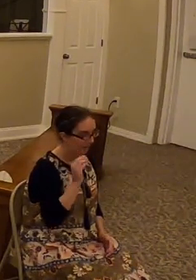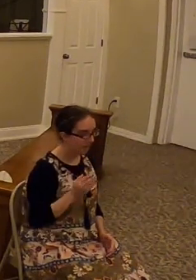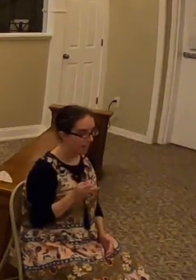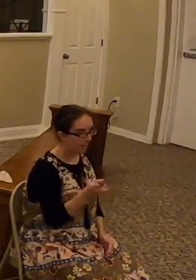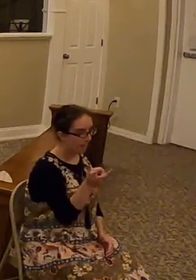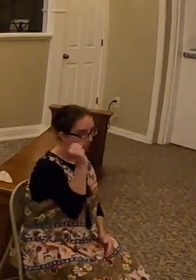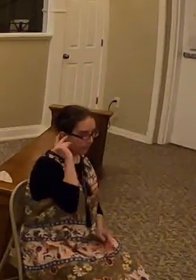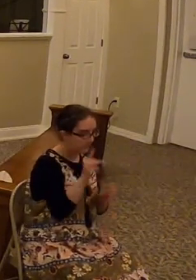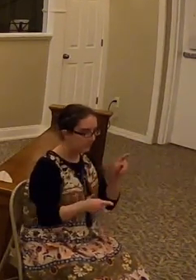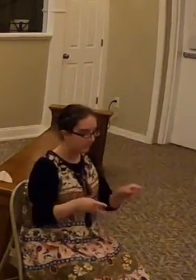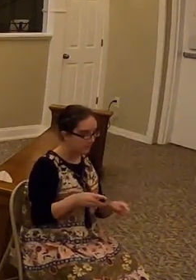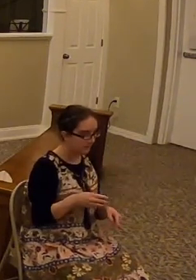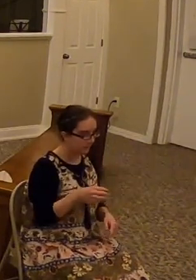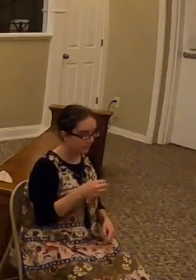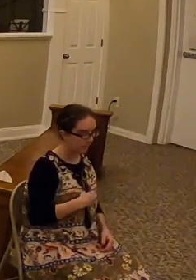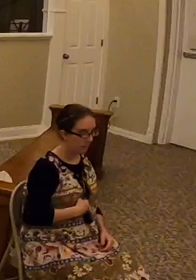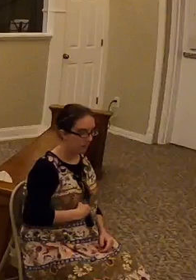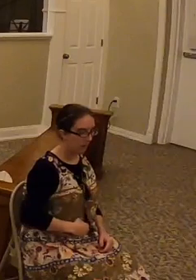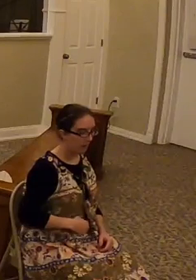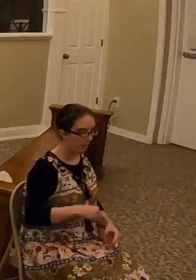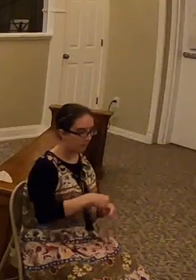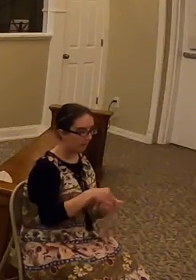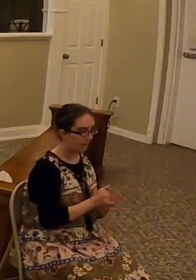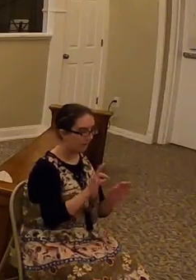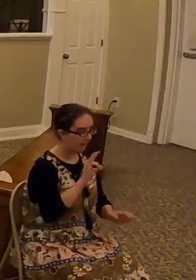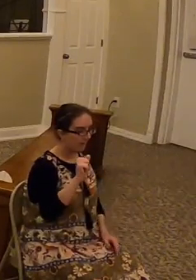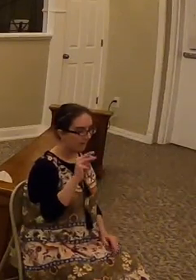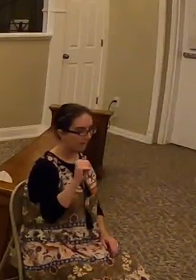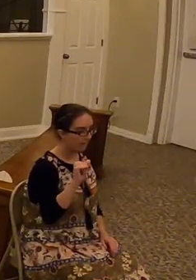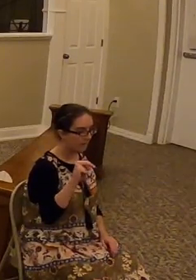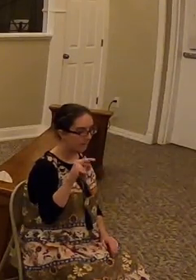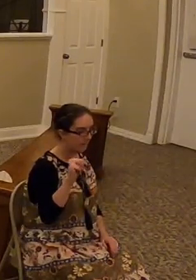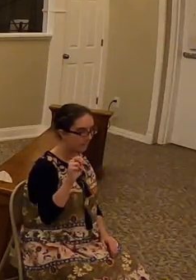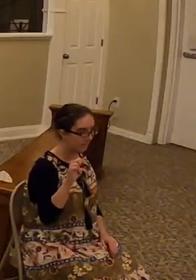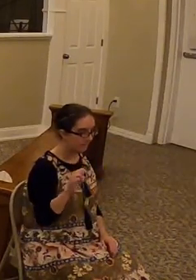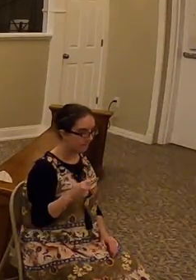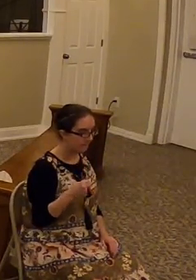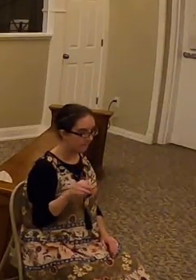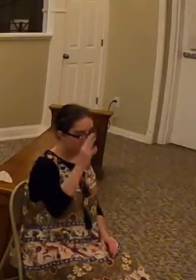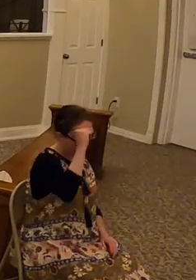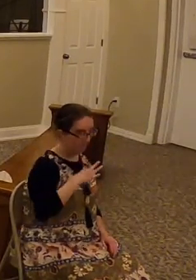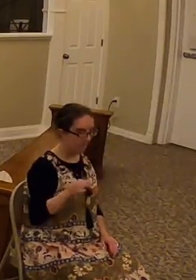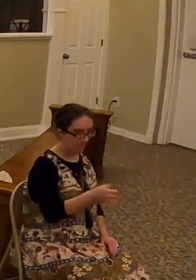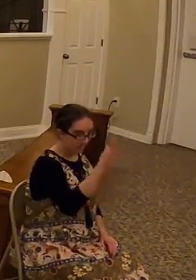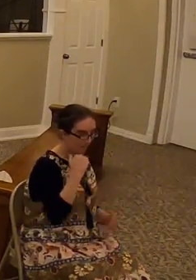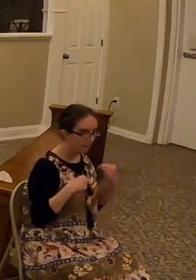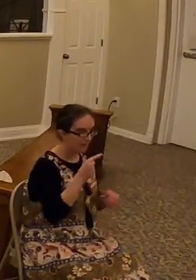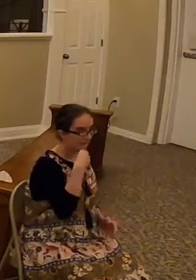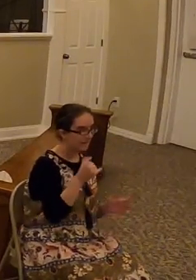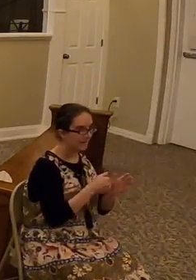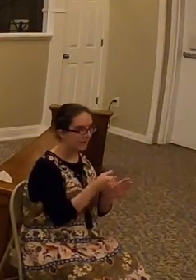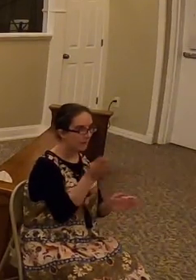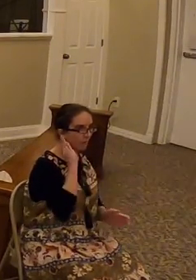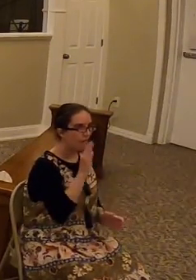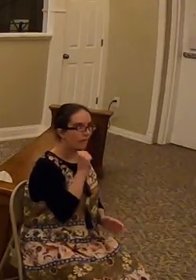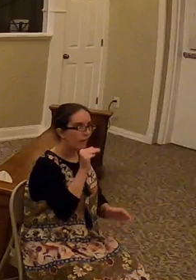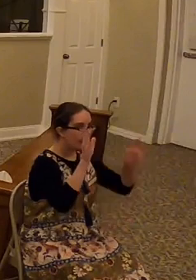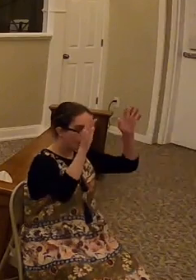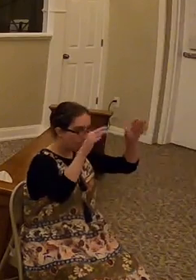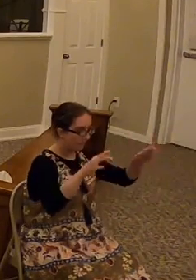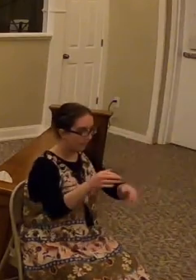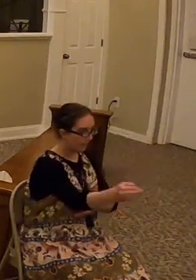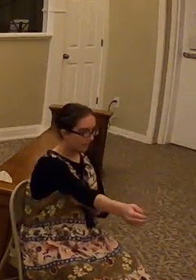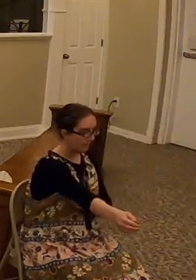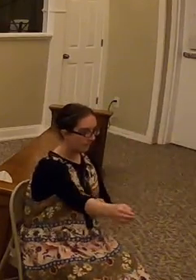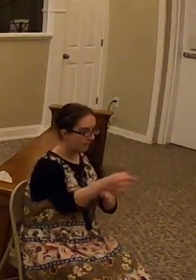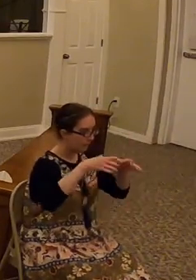There were people that were starving to death in that famine. But the man of God that had said it won't rain,